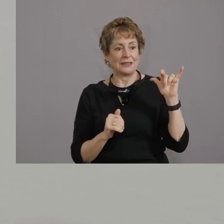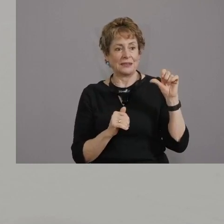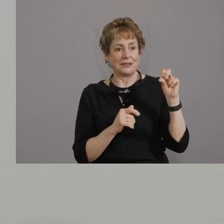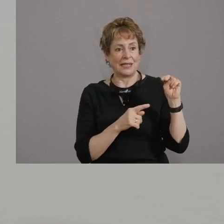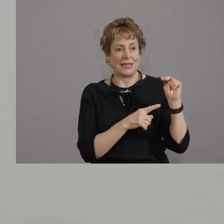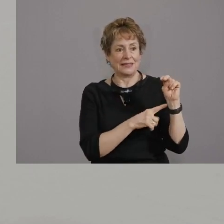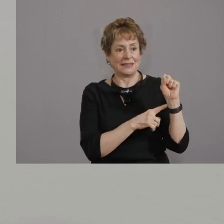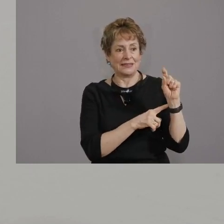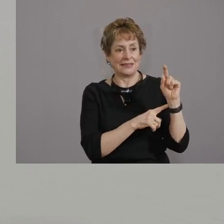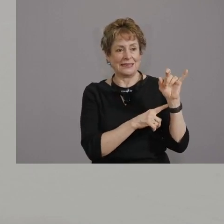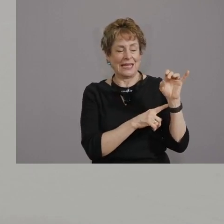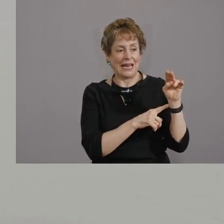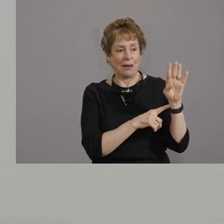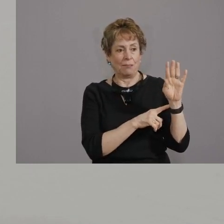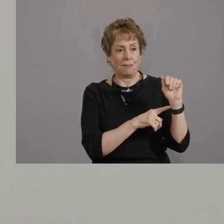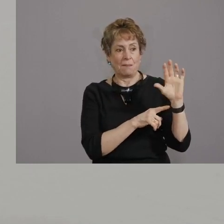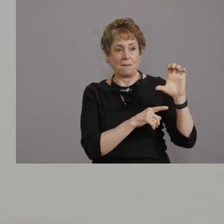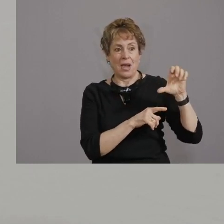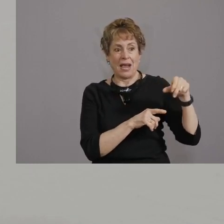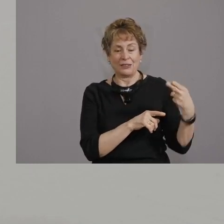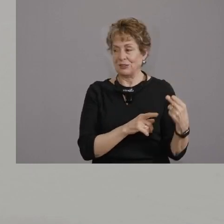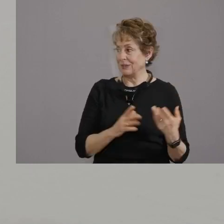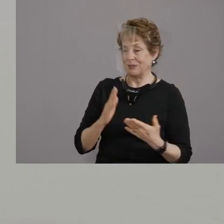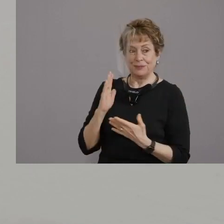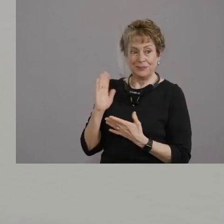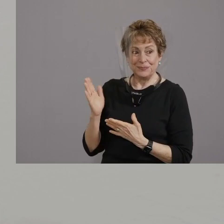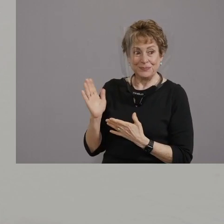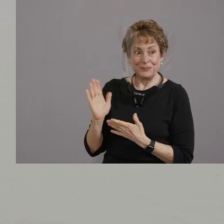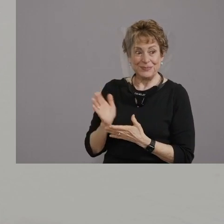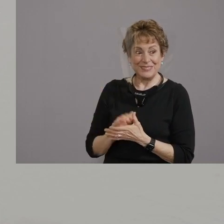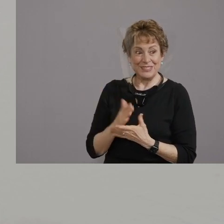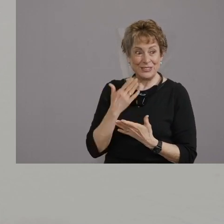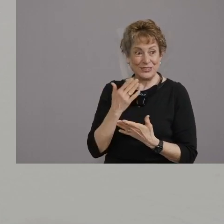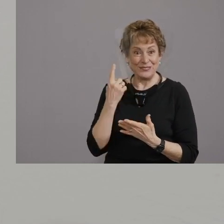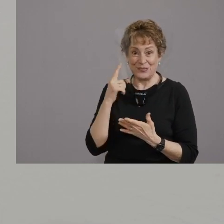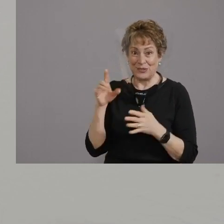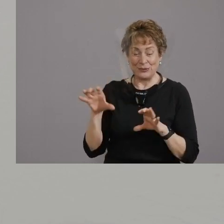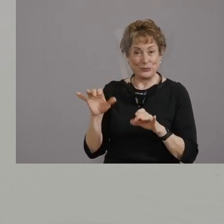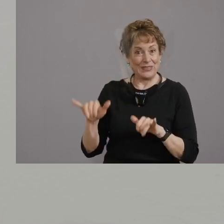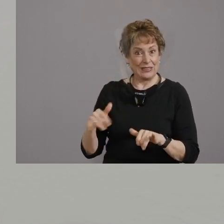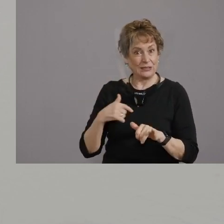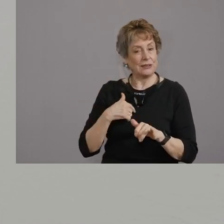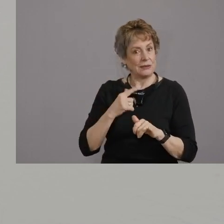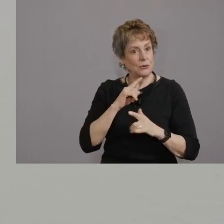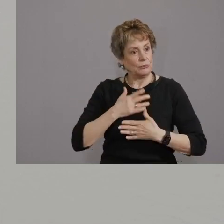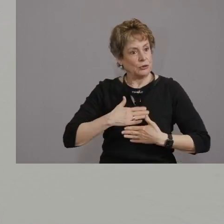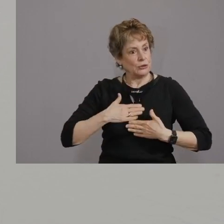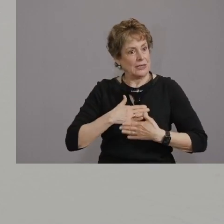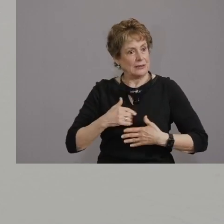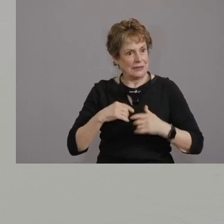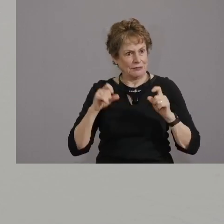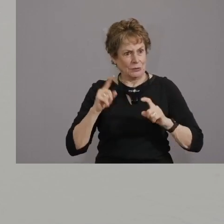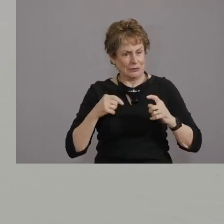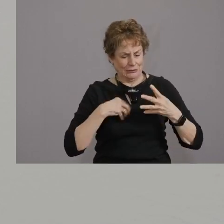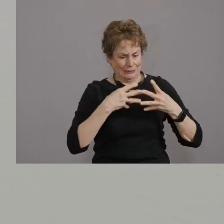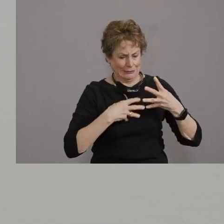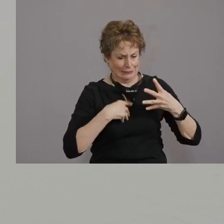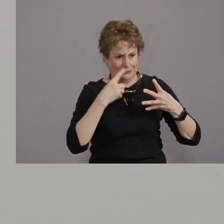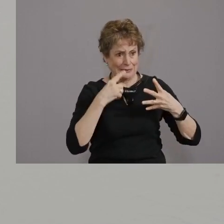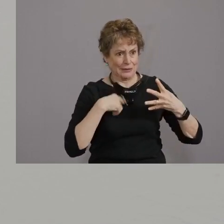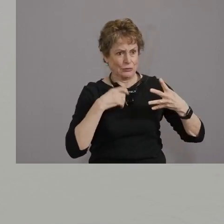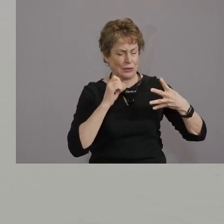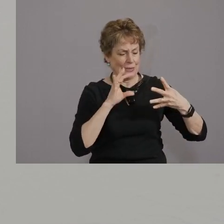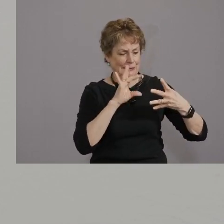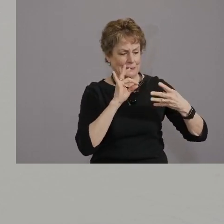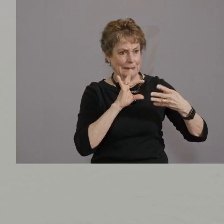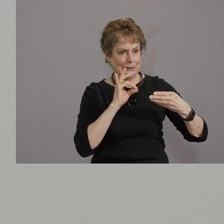Thank you so much for doing this. I appreciate it. So I have a couple questions, and I will try to ask them all at once, if that's okay to save time. Okay, I might forget.